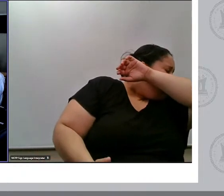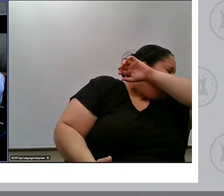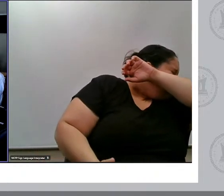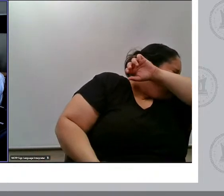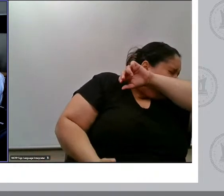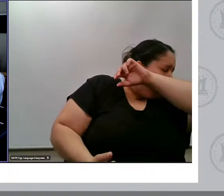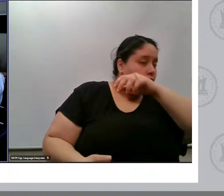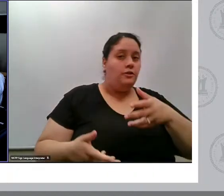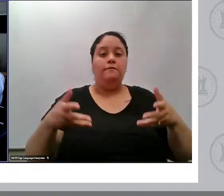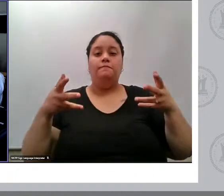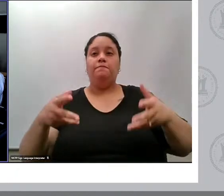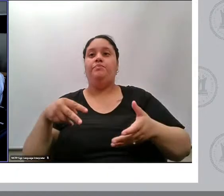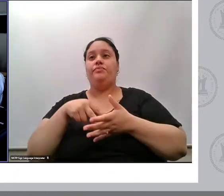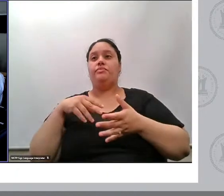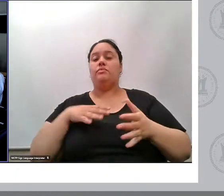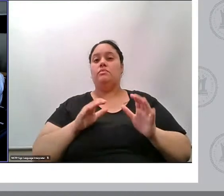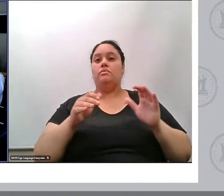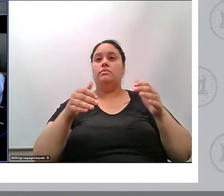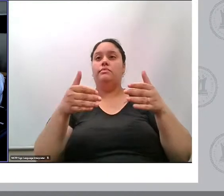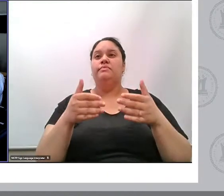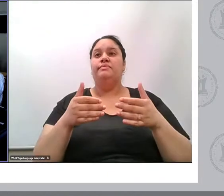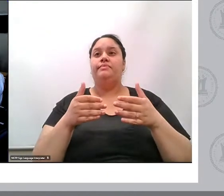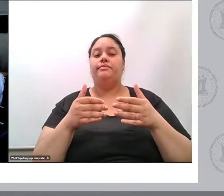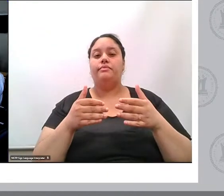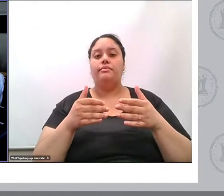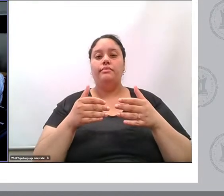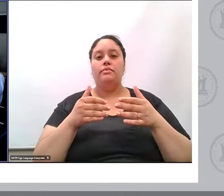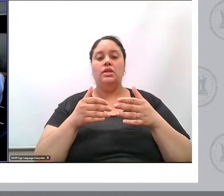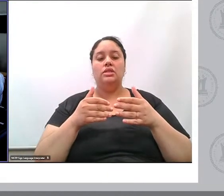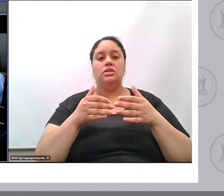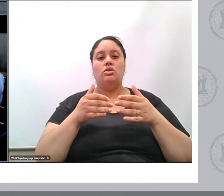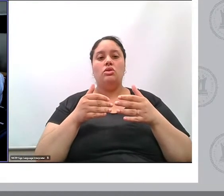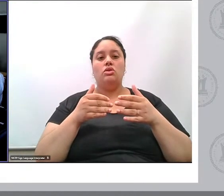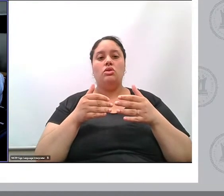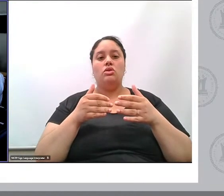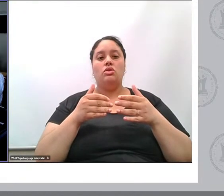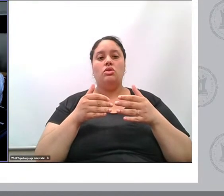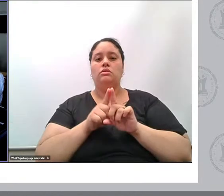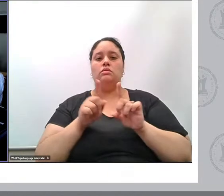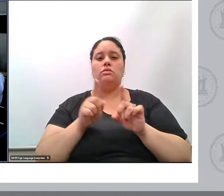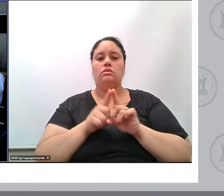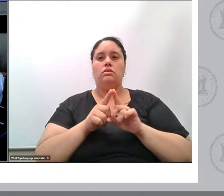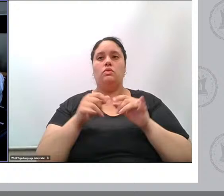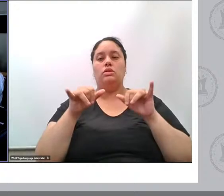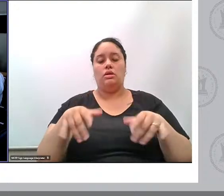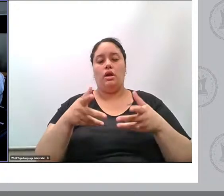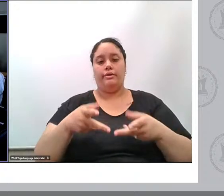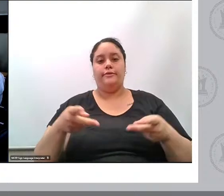made a determination in terms of you must ordinarily reside.